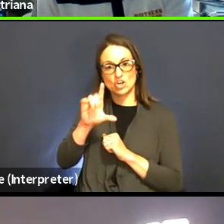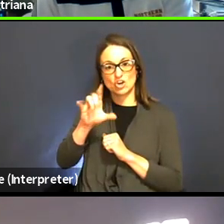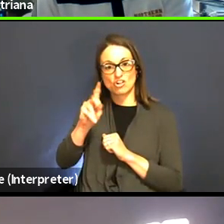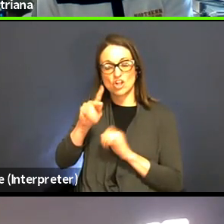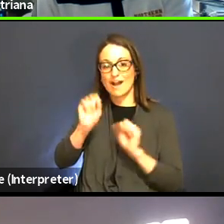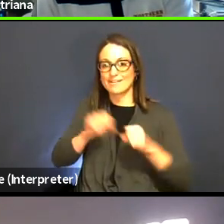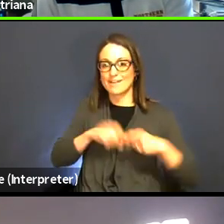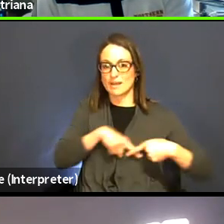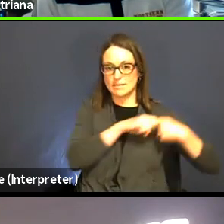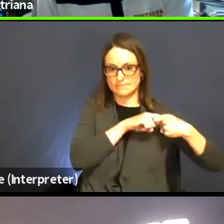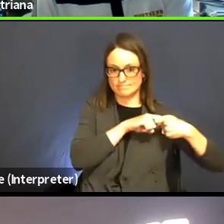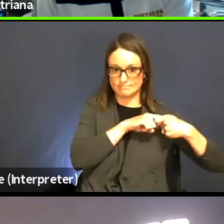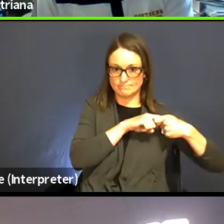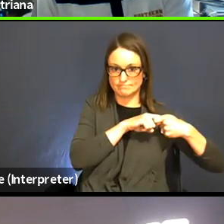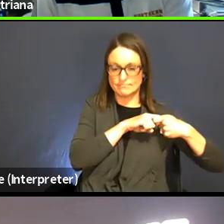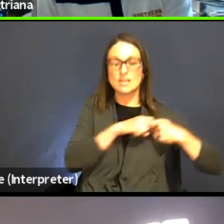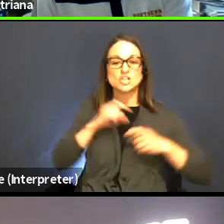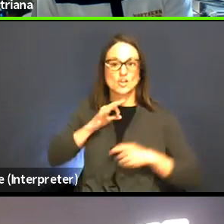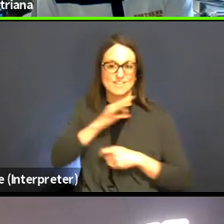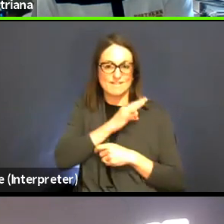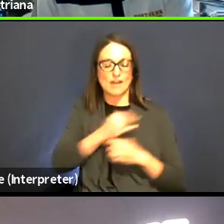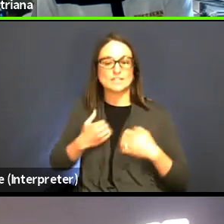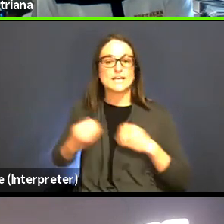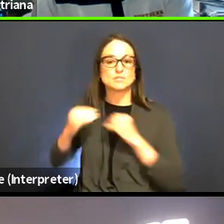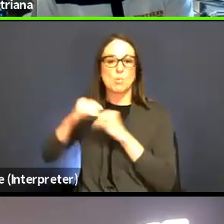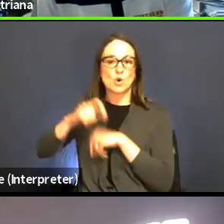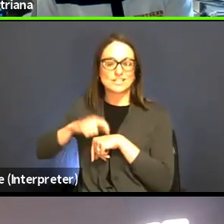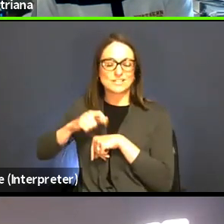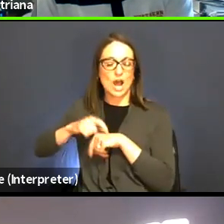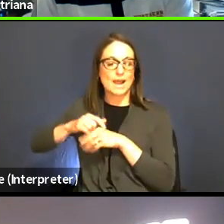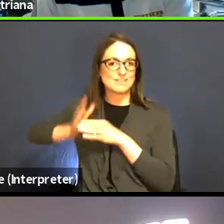time to complete their work